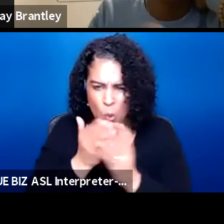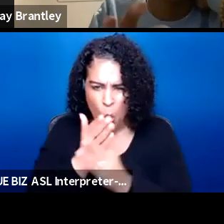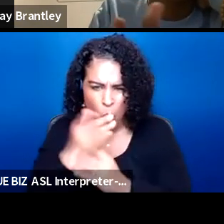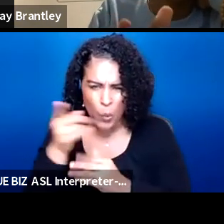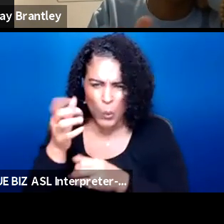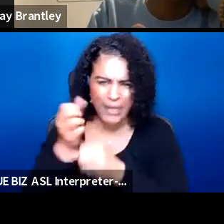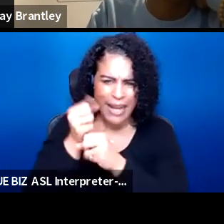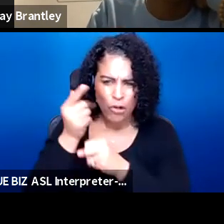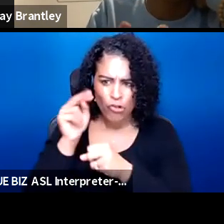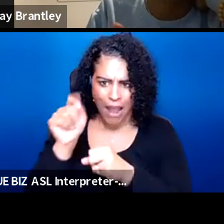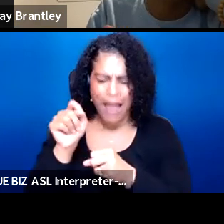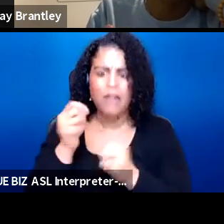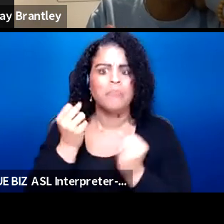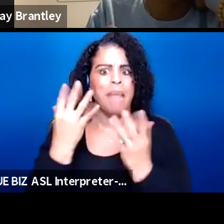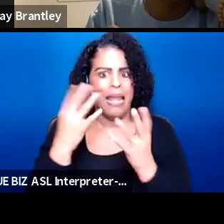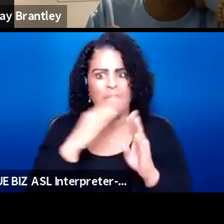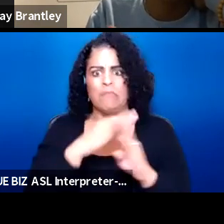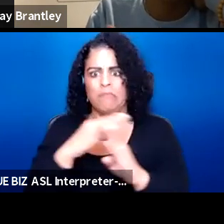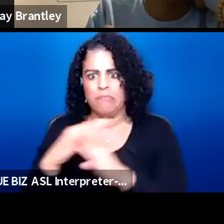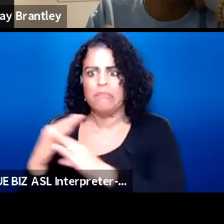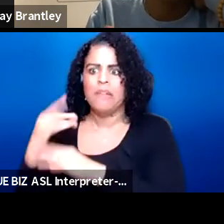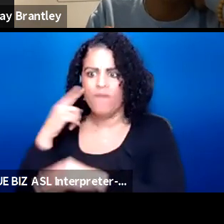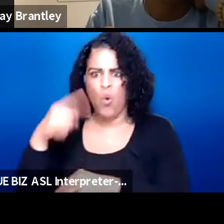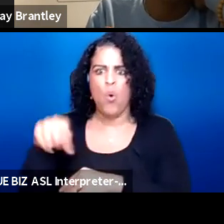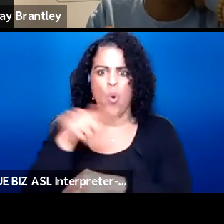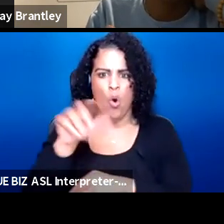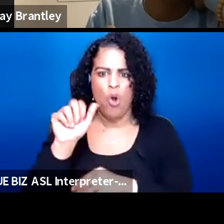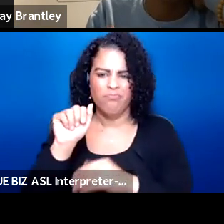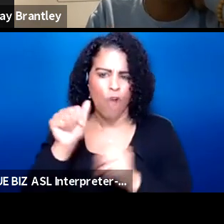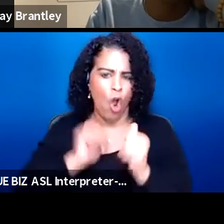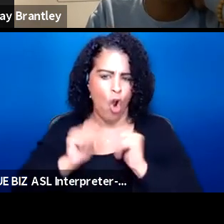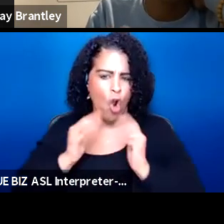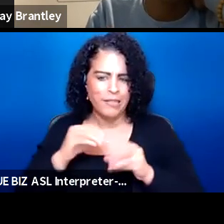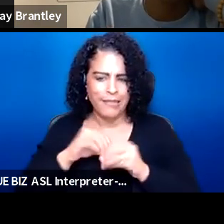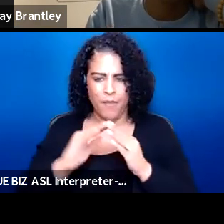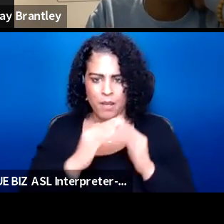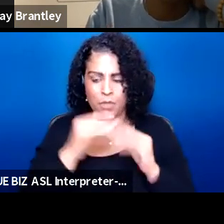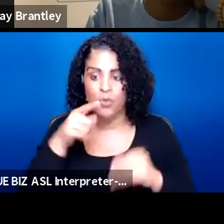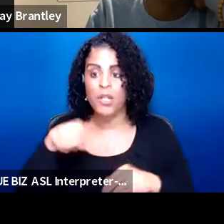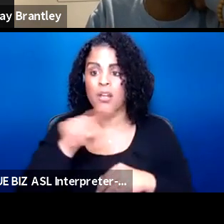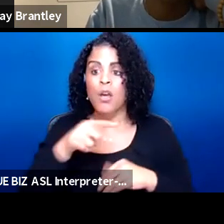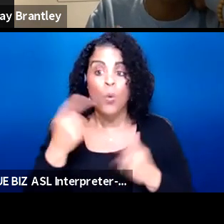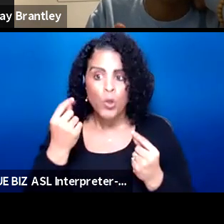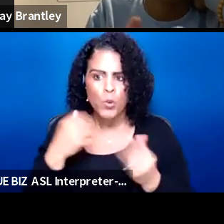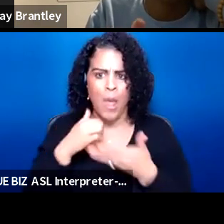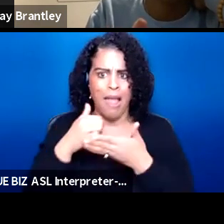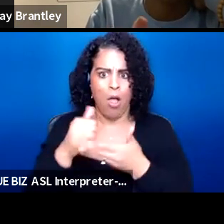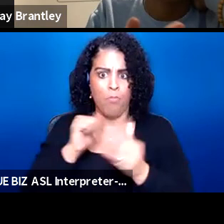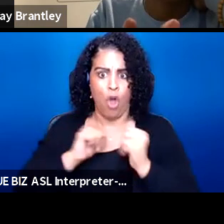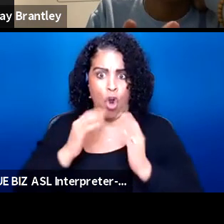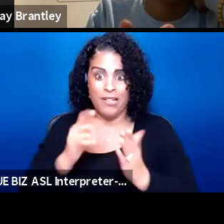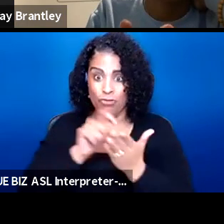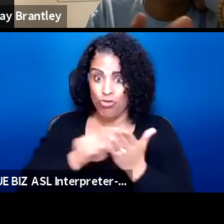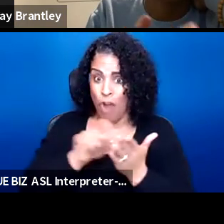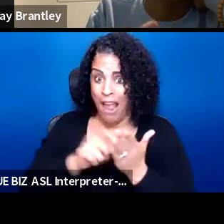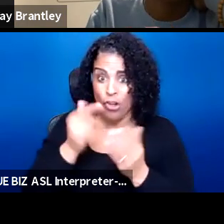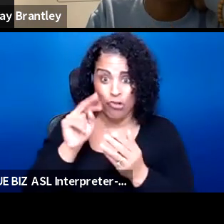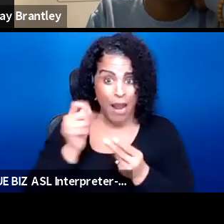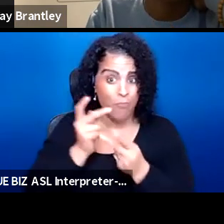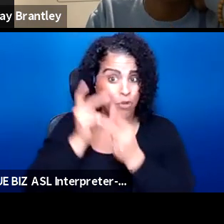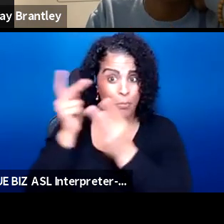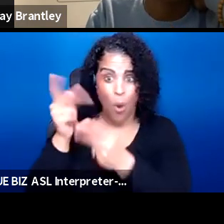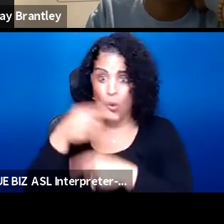huge obstacle for a lot of our artists in our communities, right? So what I do is I help artists write grant proposals, and I help